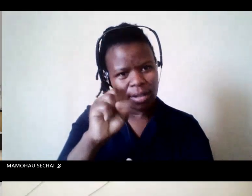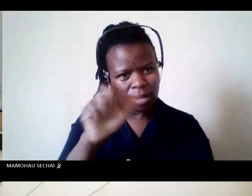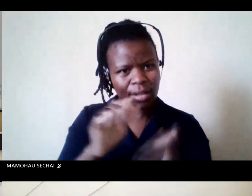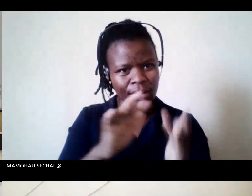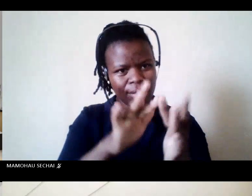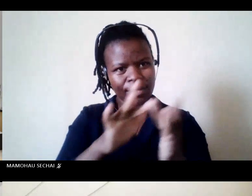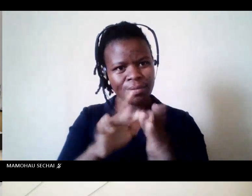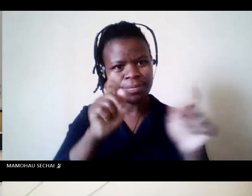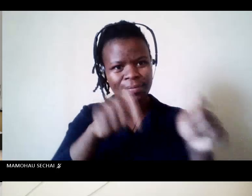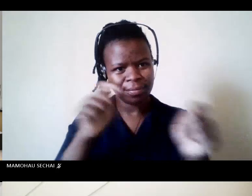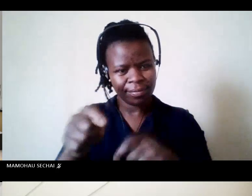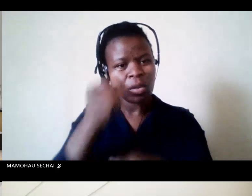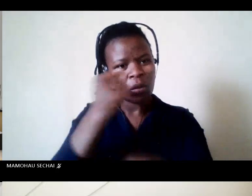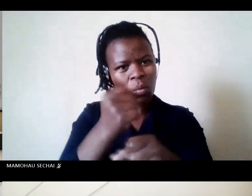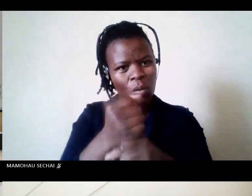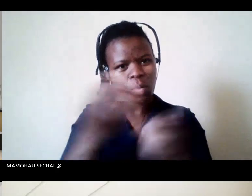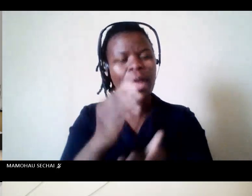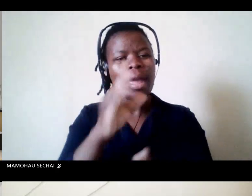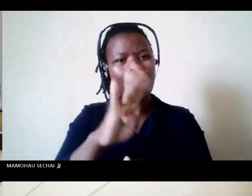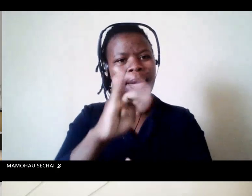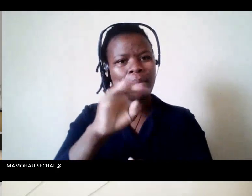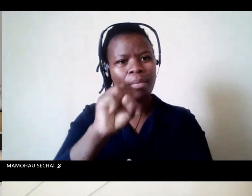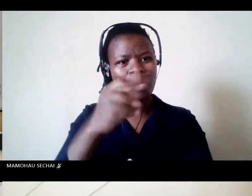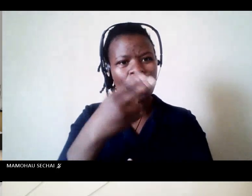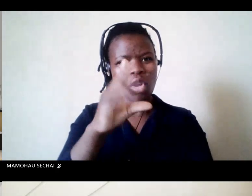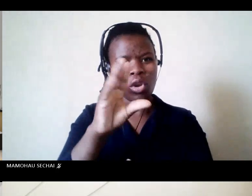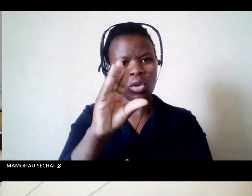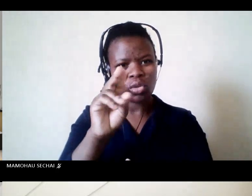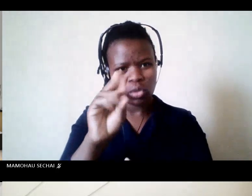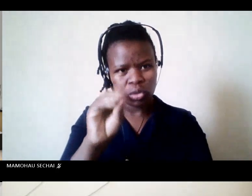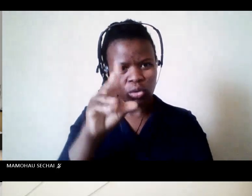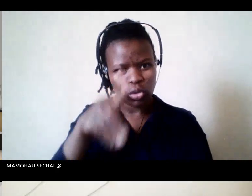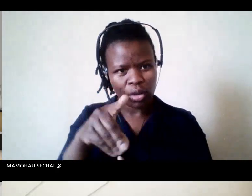Bishop's College in the music department. Thank you.